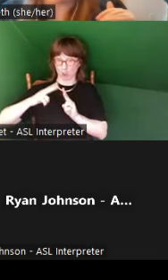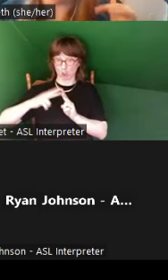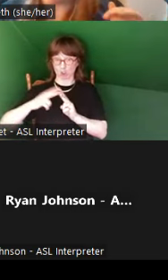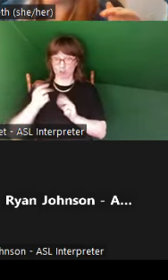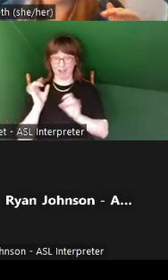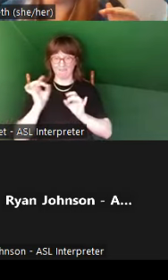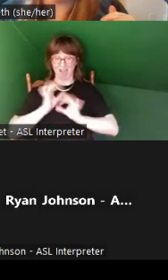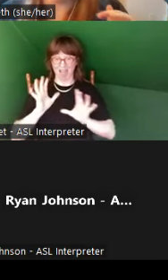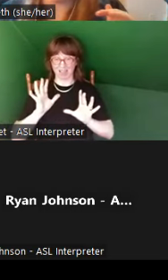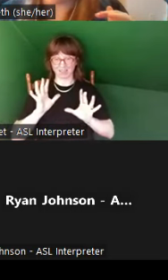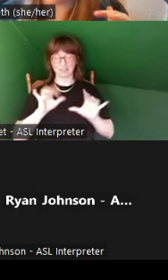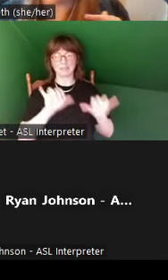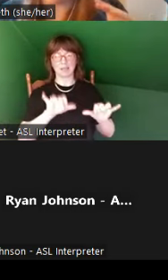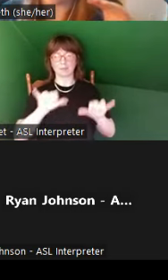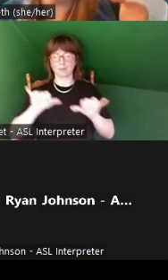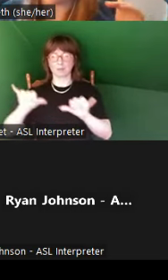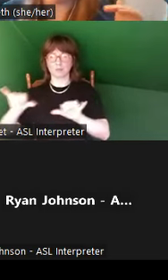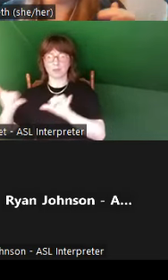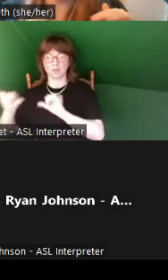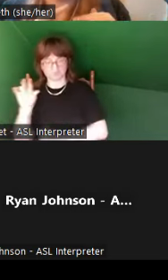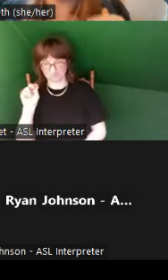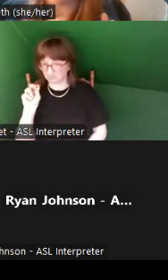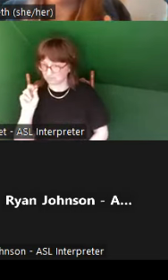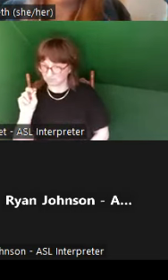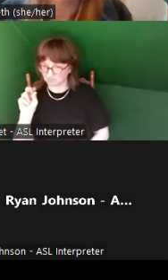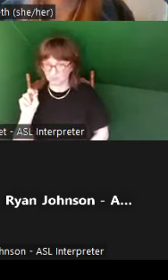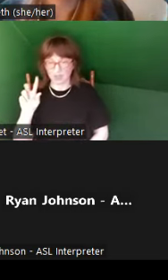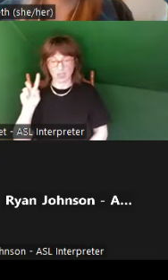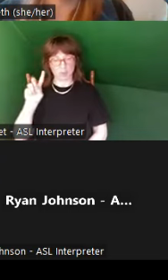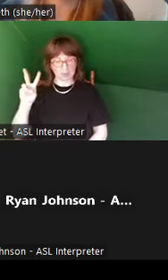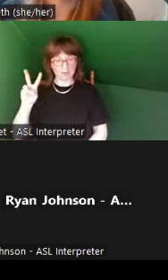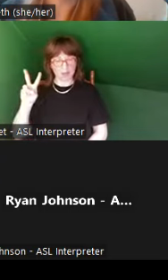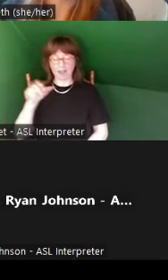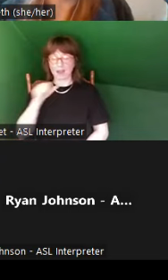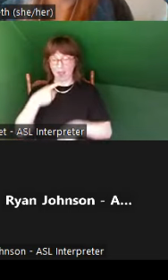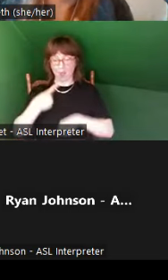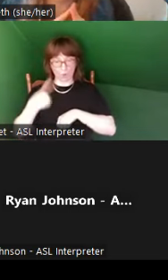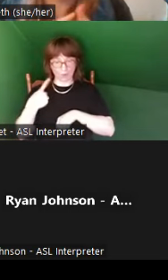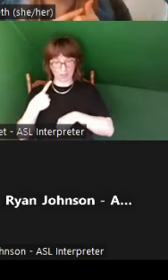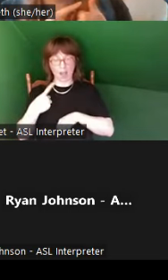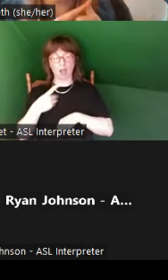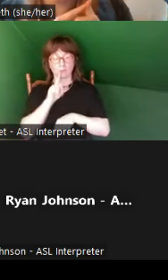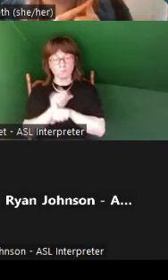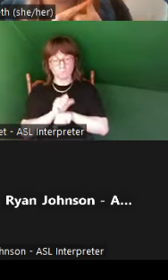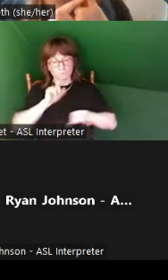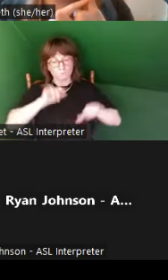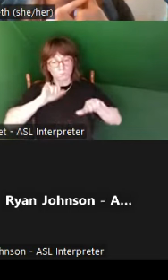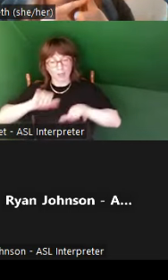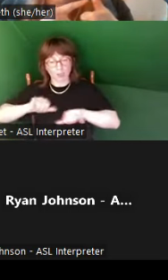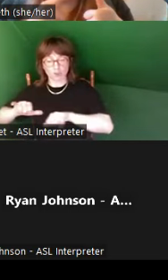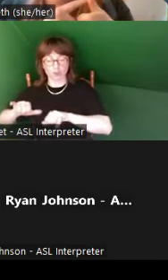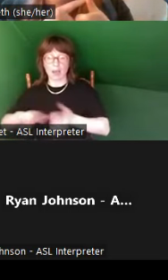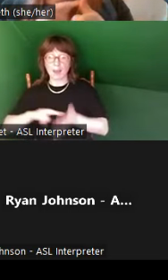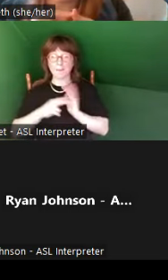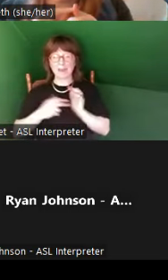not just that one time, domestic violence isn't just that one time thing, it's a pattern. So not all violence between intimate partners is